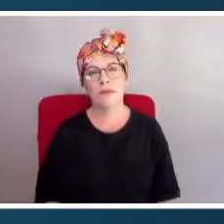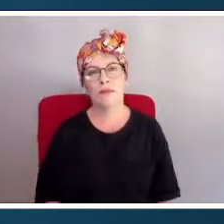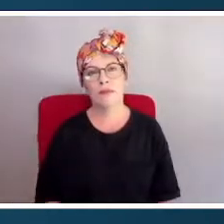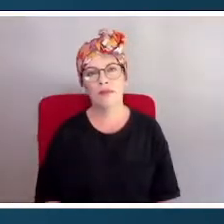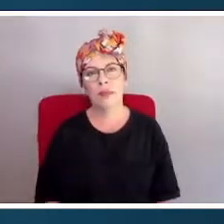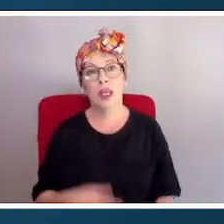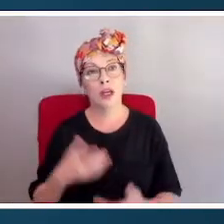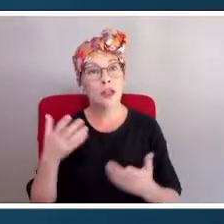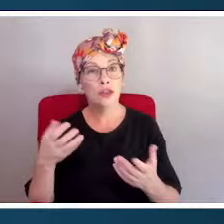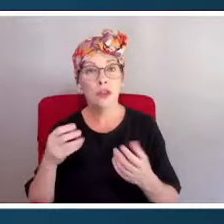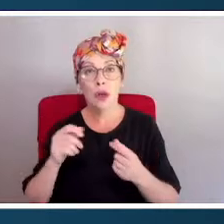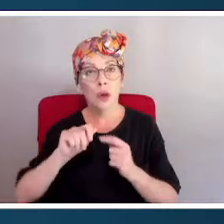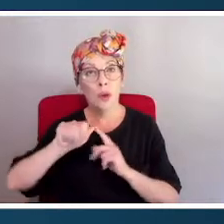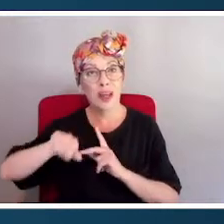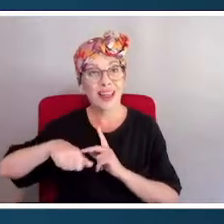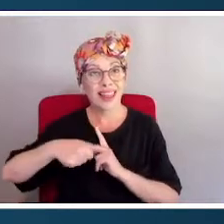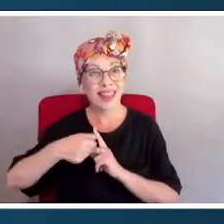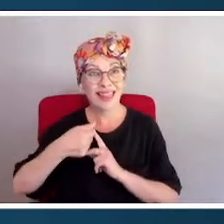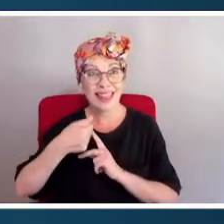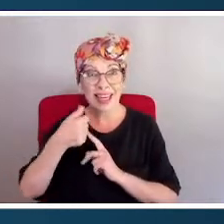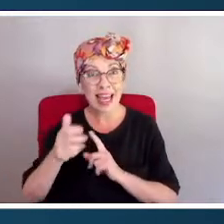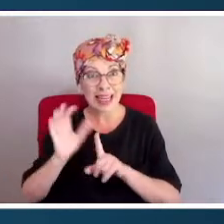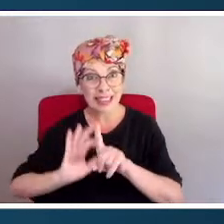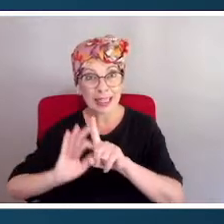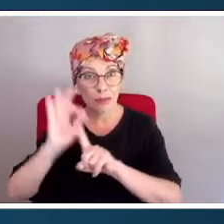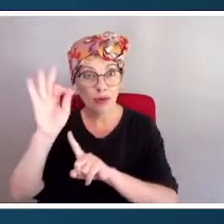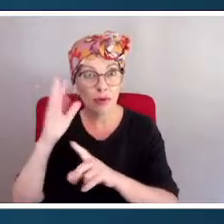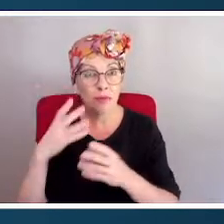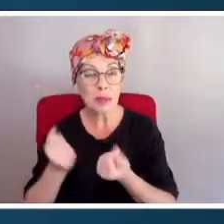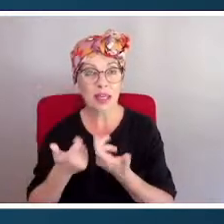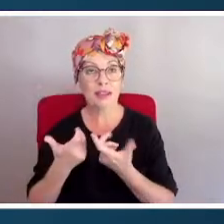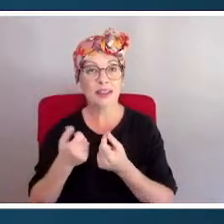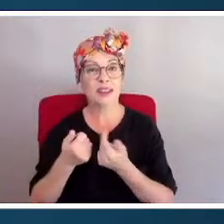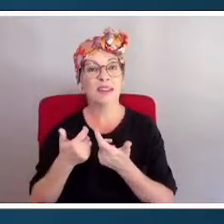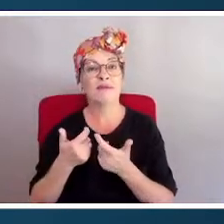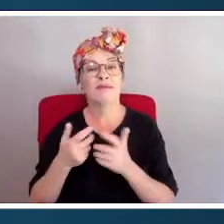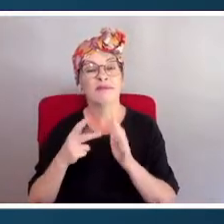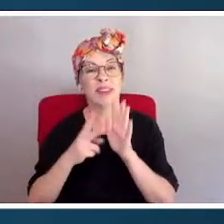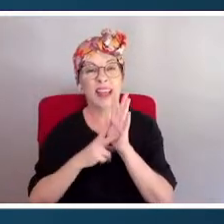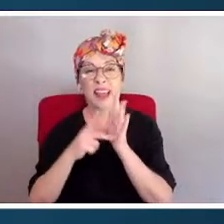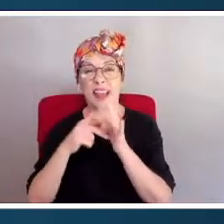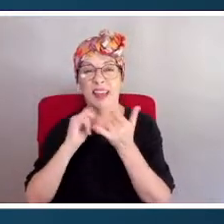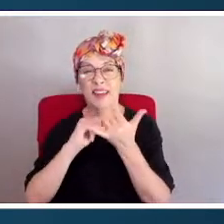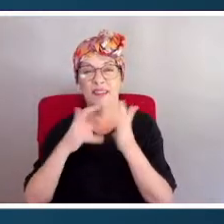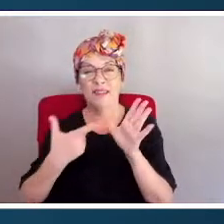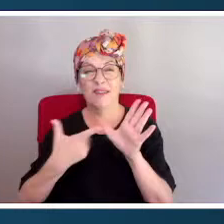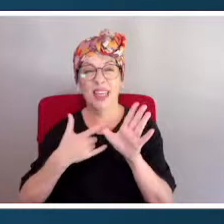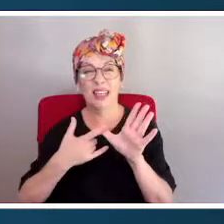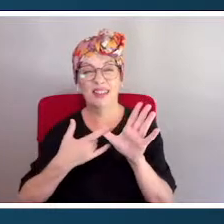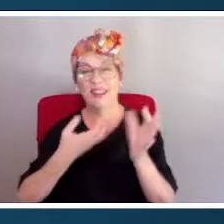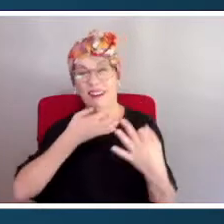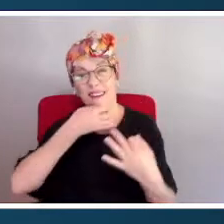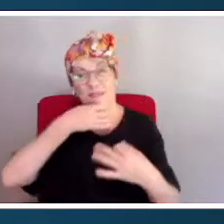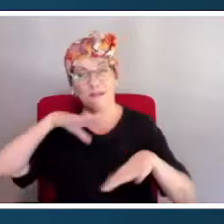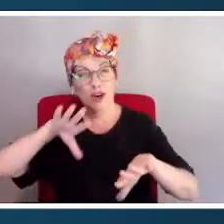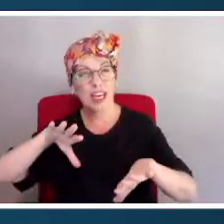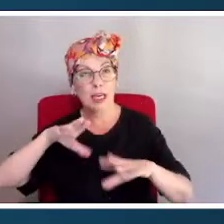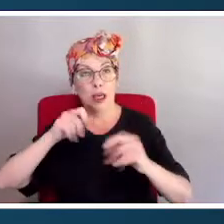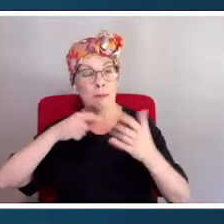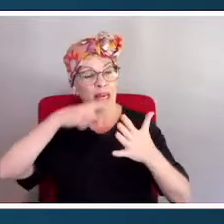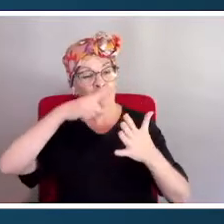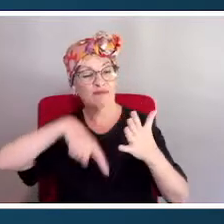Pacific. This is the most basic building block for integration. This is not about